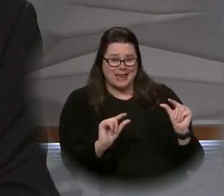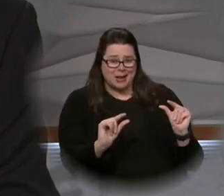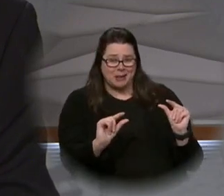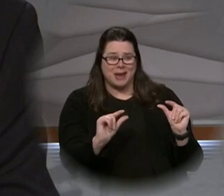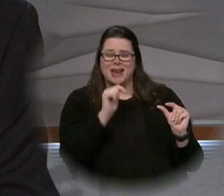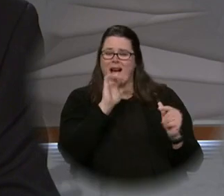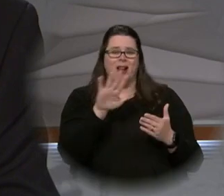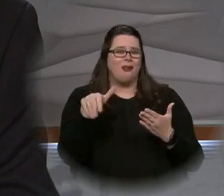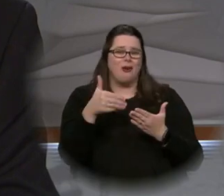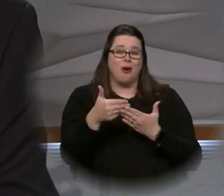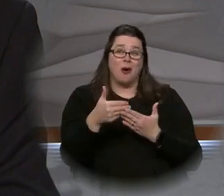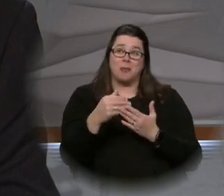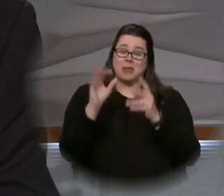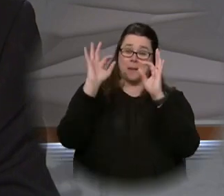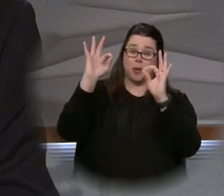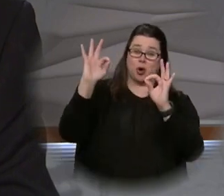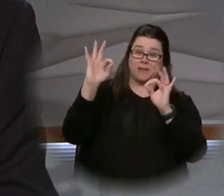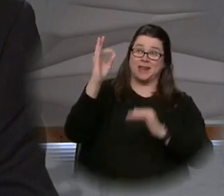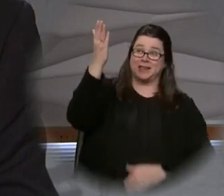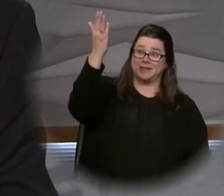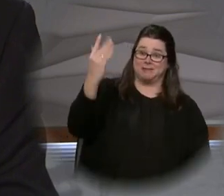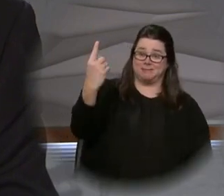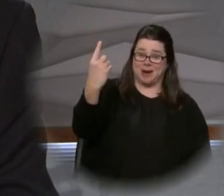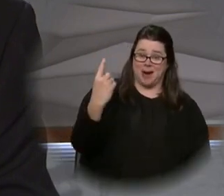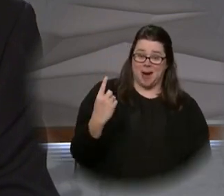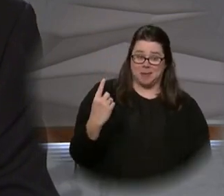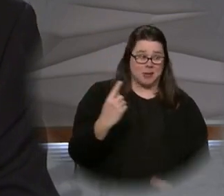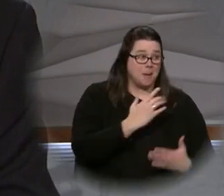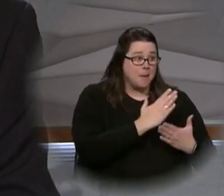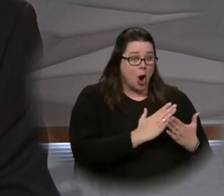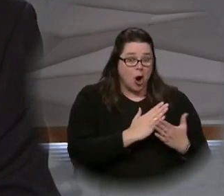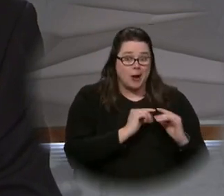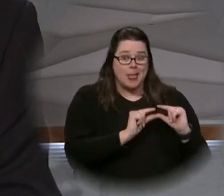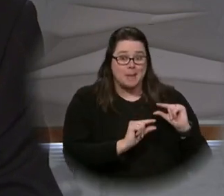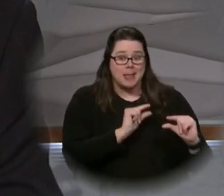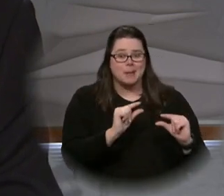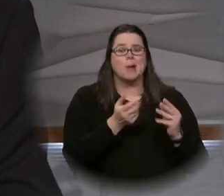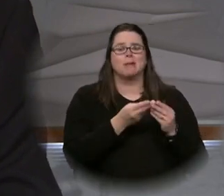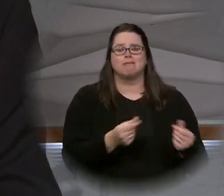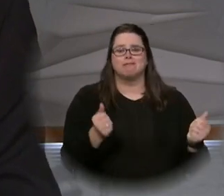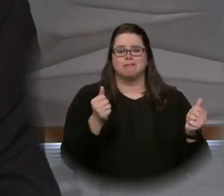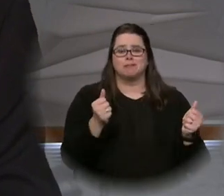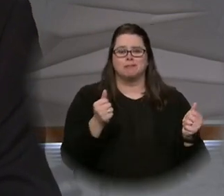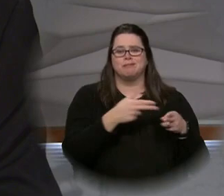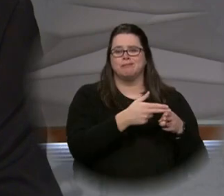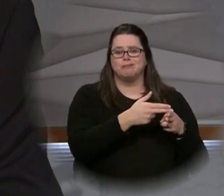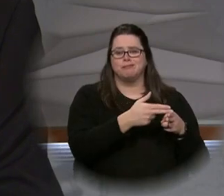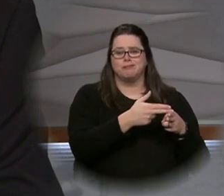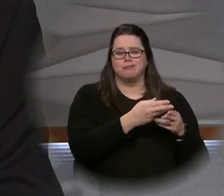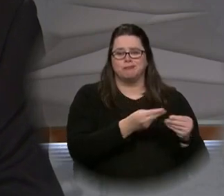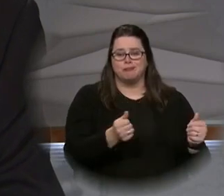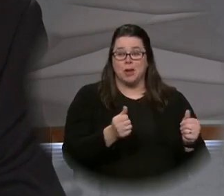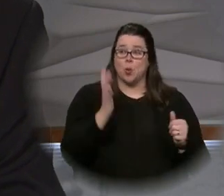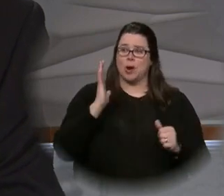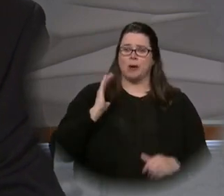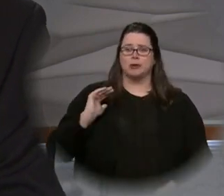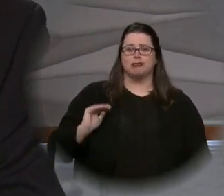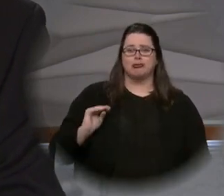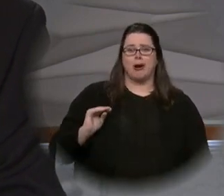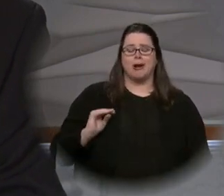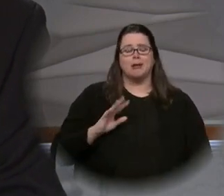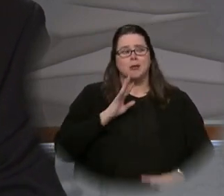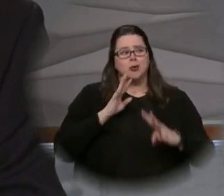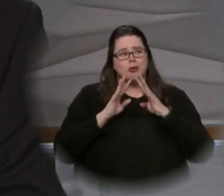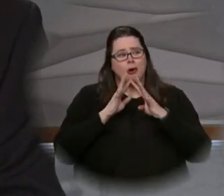but when the perfect comes, the partial will pass away. When I was a child, I used to talk